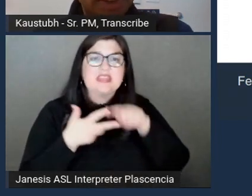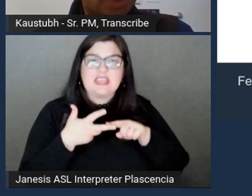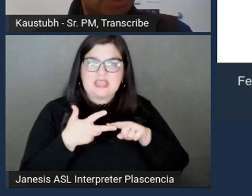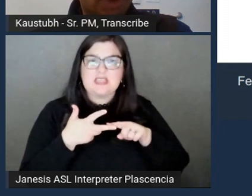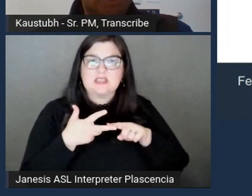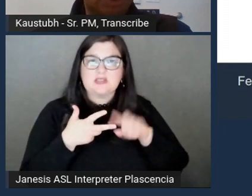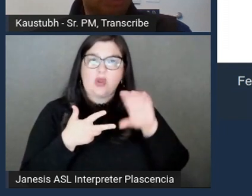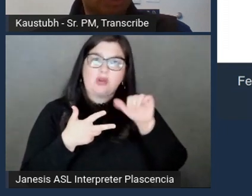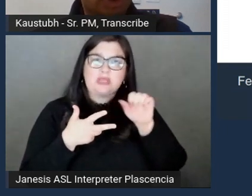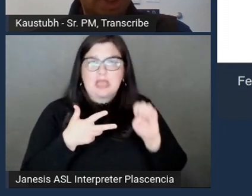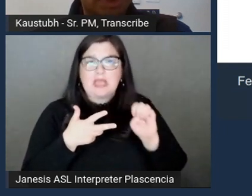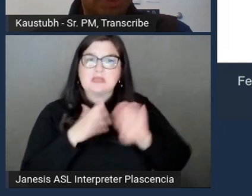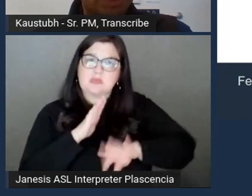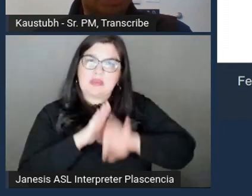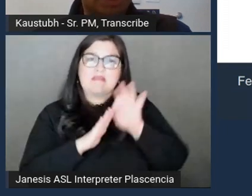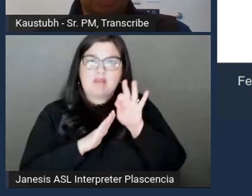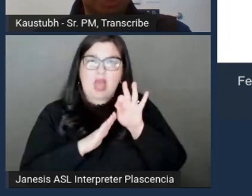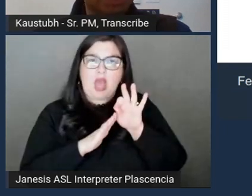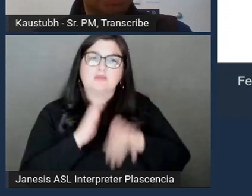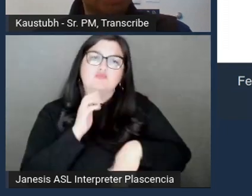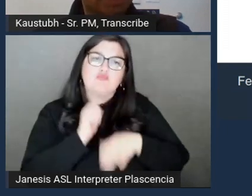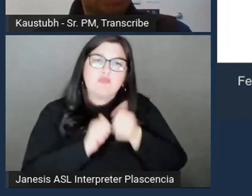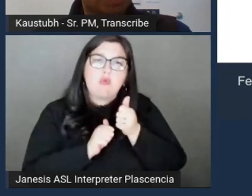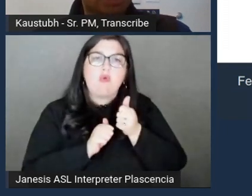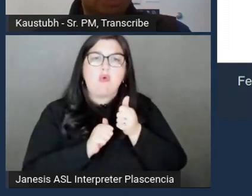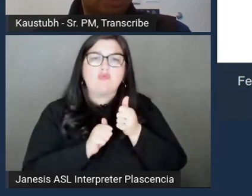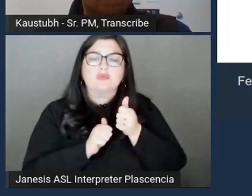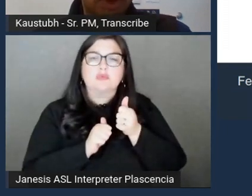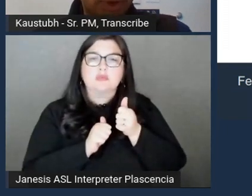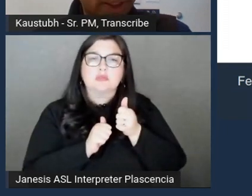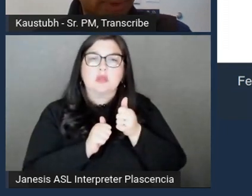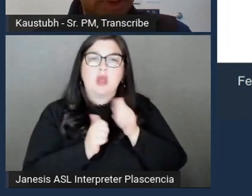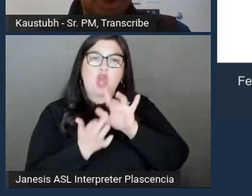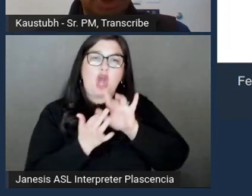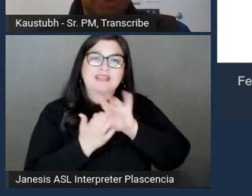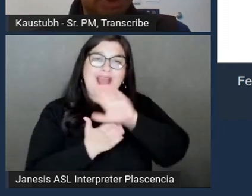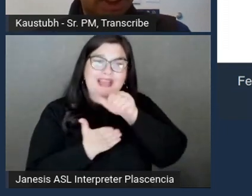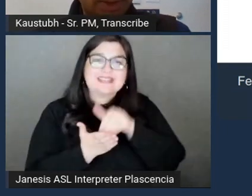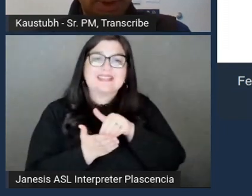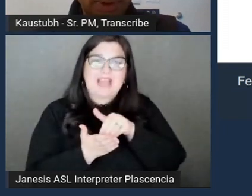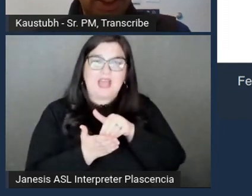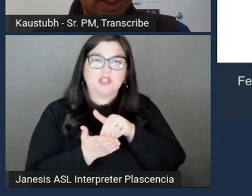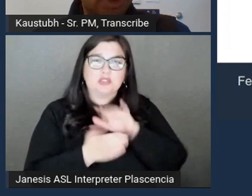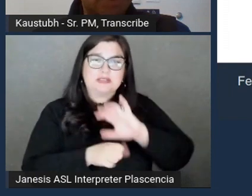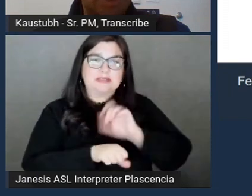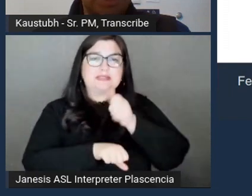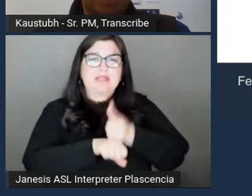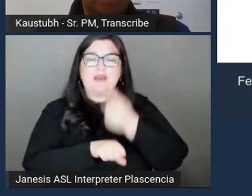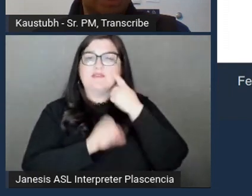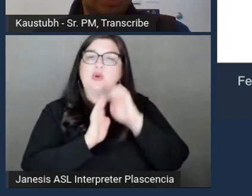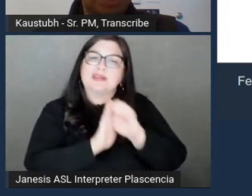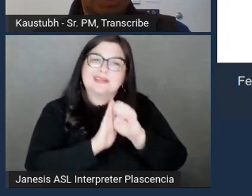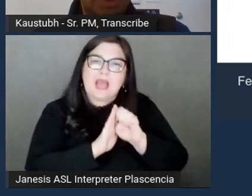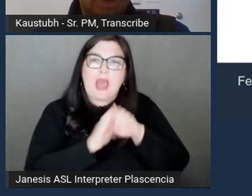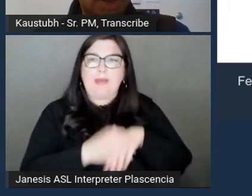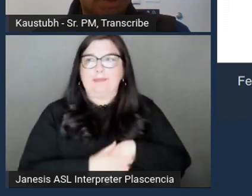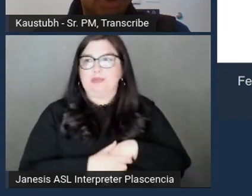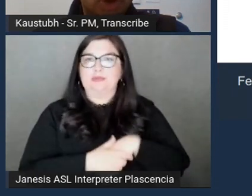pretty consistent across most contact centers. Like I mentioned, customer sentiment being negative in the last 5